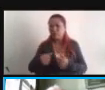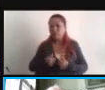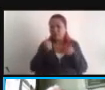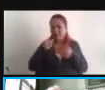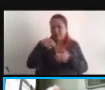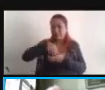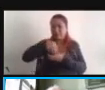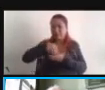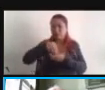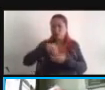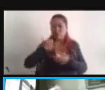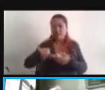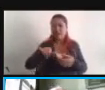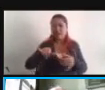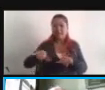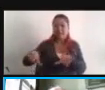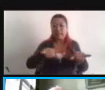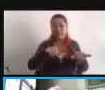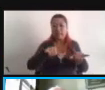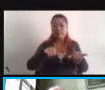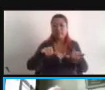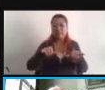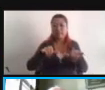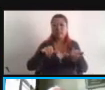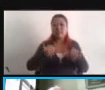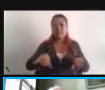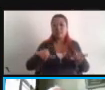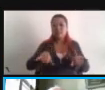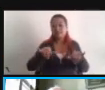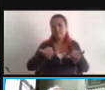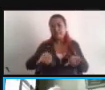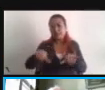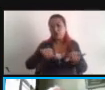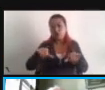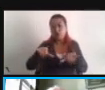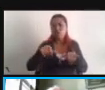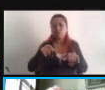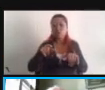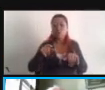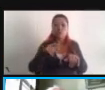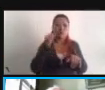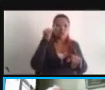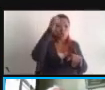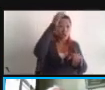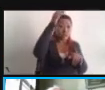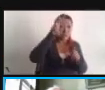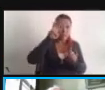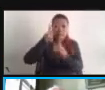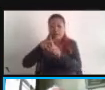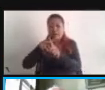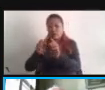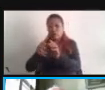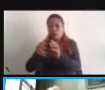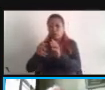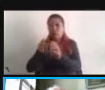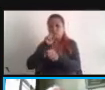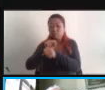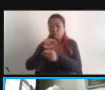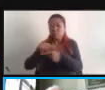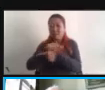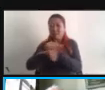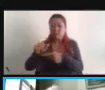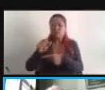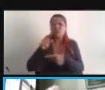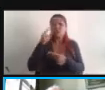are used for. And this is where, as we say, the rubber really hits the road when this is how we implement all those risk